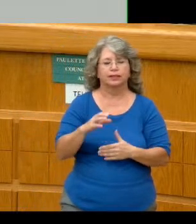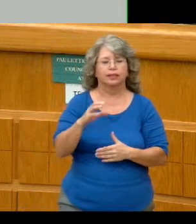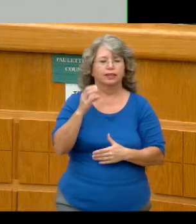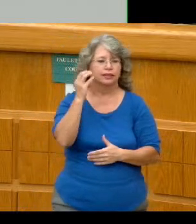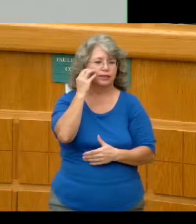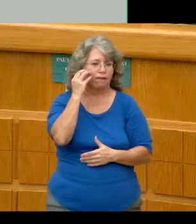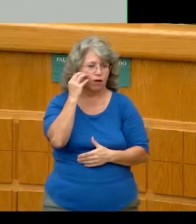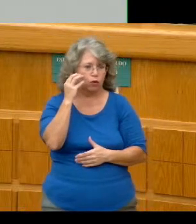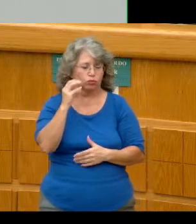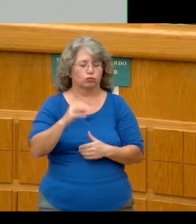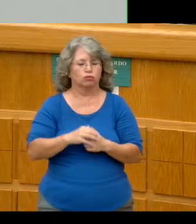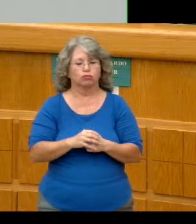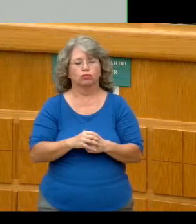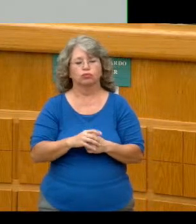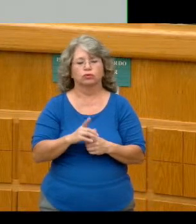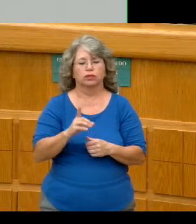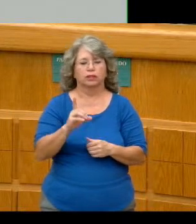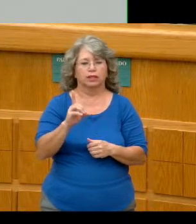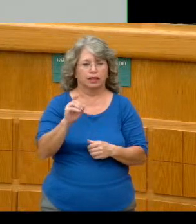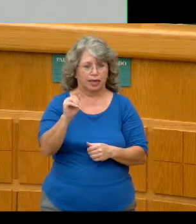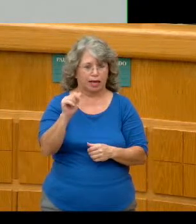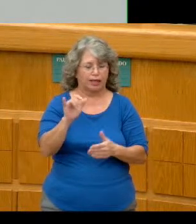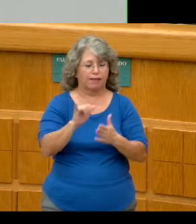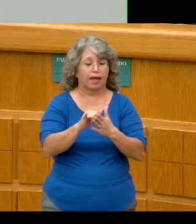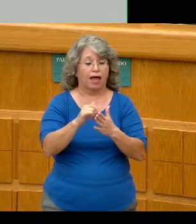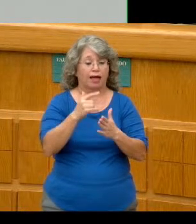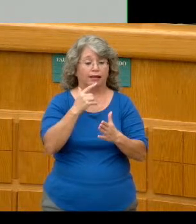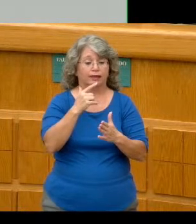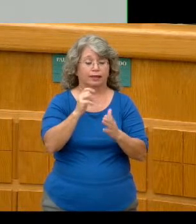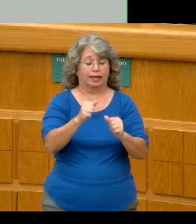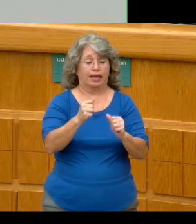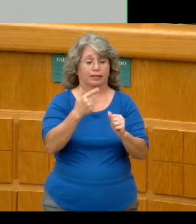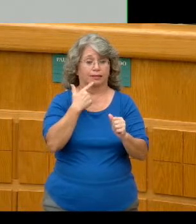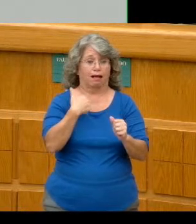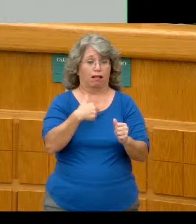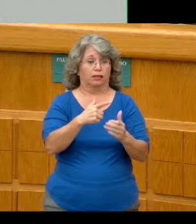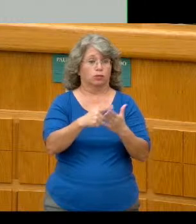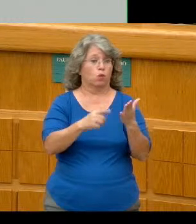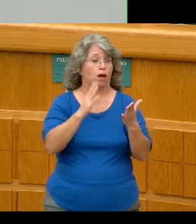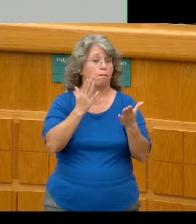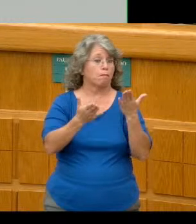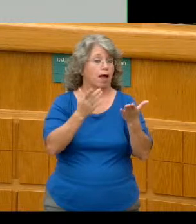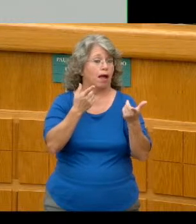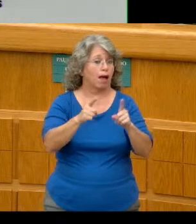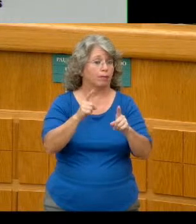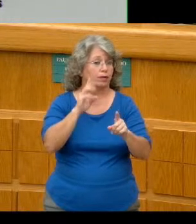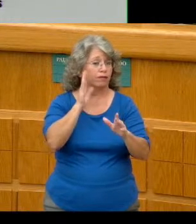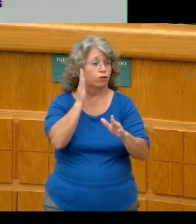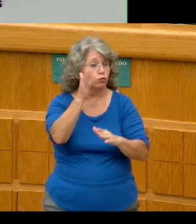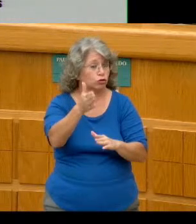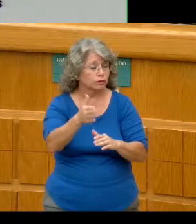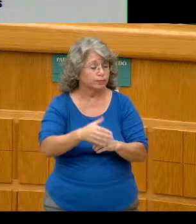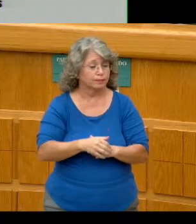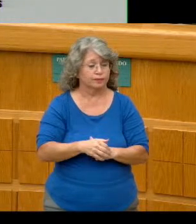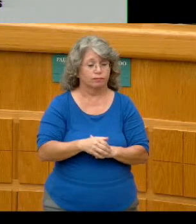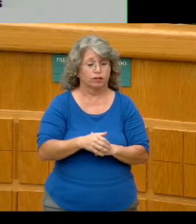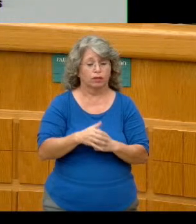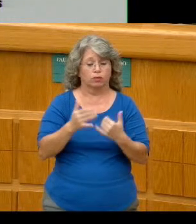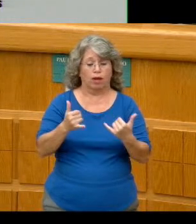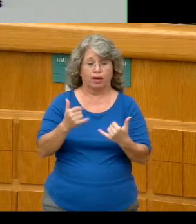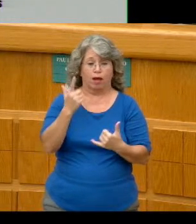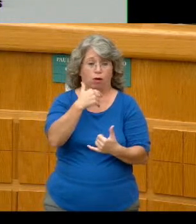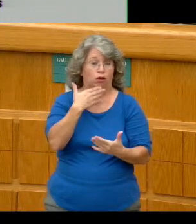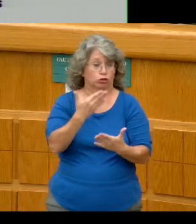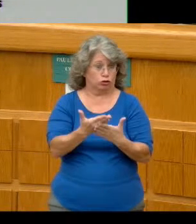is because it tells us what might happen in the future. And right now, the cell phone data looks pretty good. And the reason why